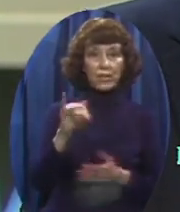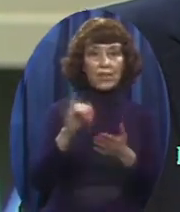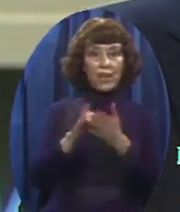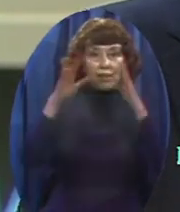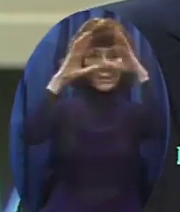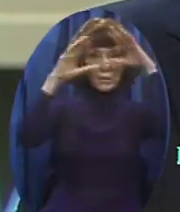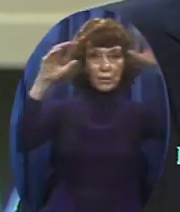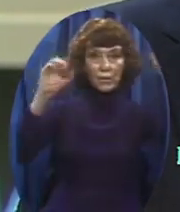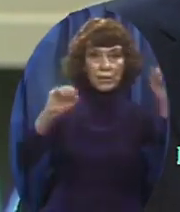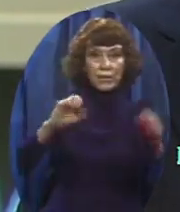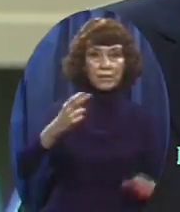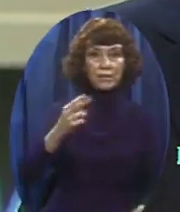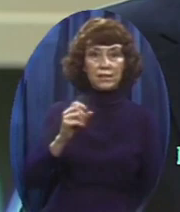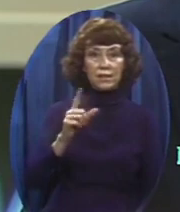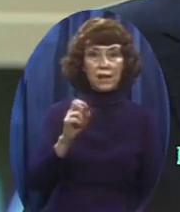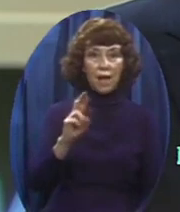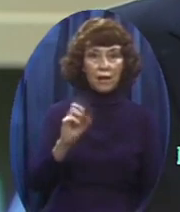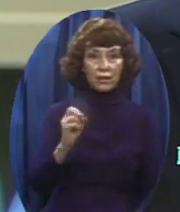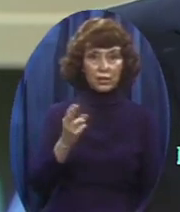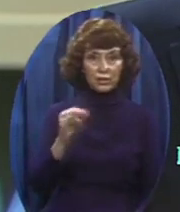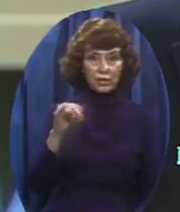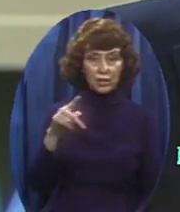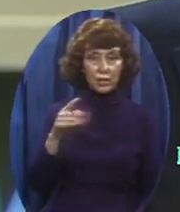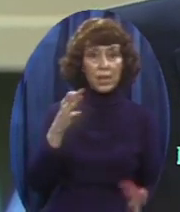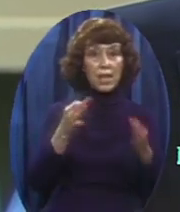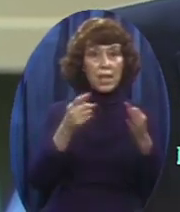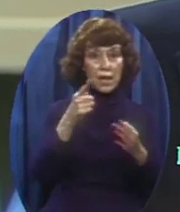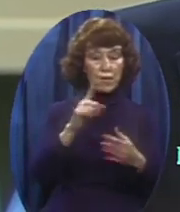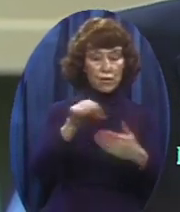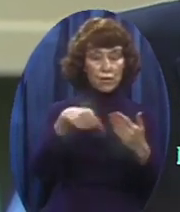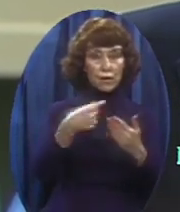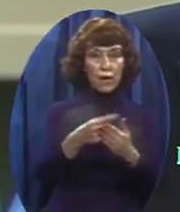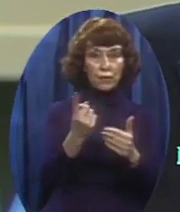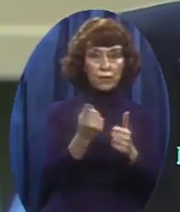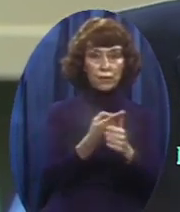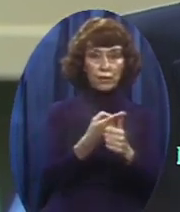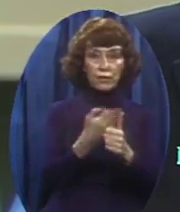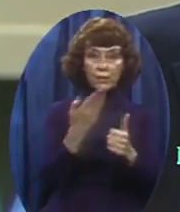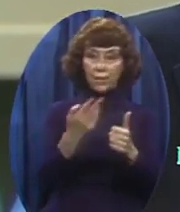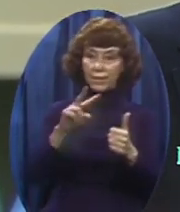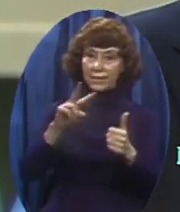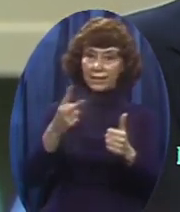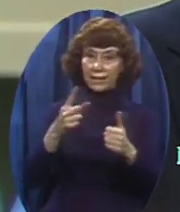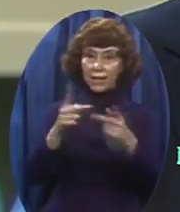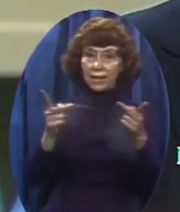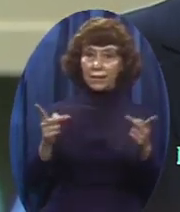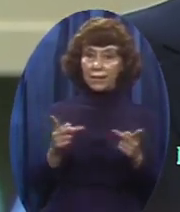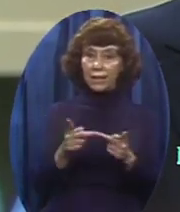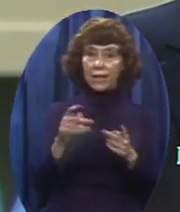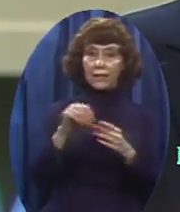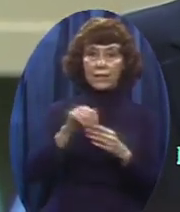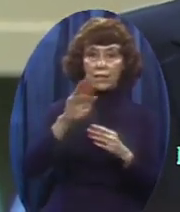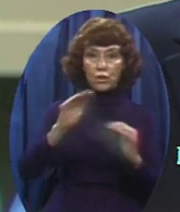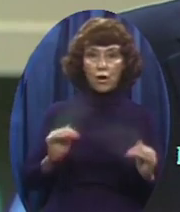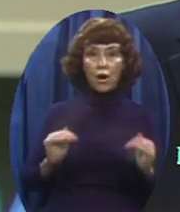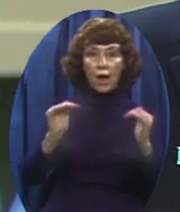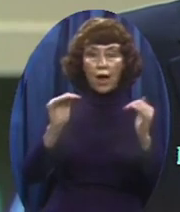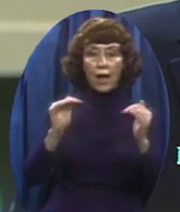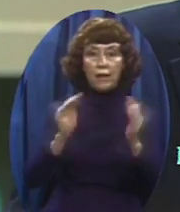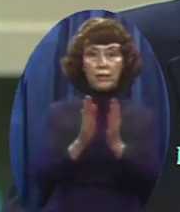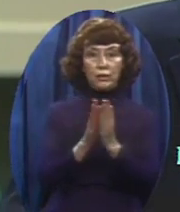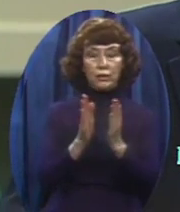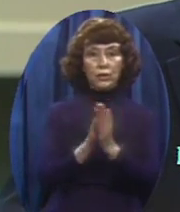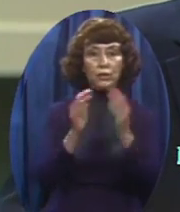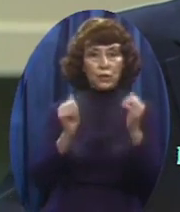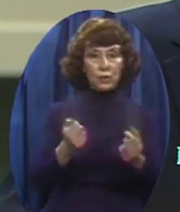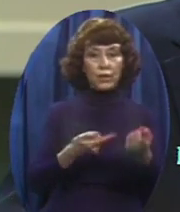Scholarship. And if you happen to be graduating as the valedictorian or the salutatorian, number one or number two academically from any high school, you